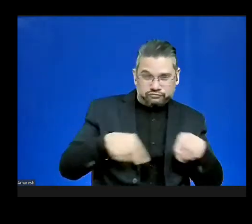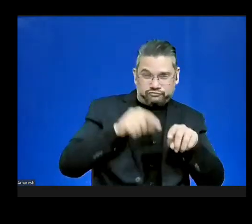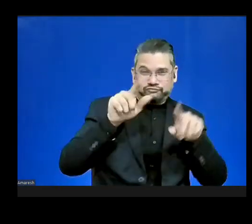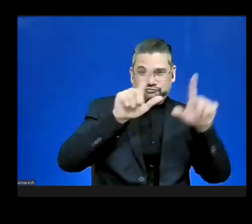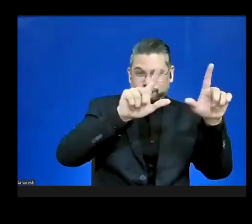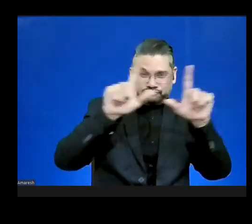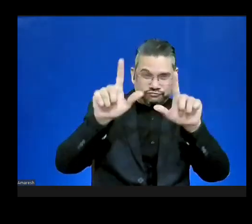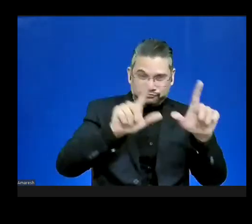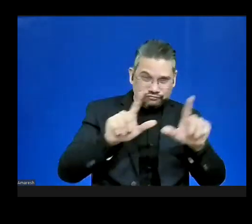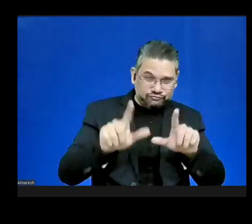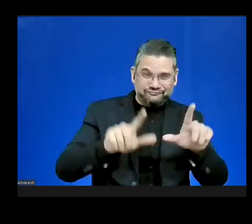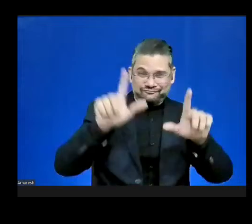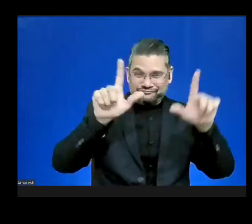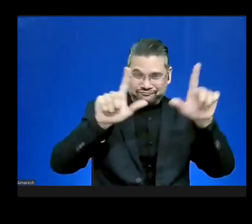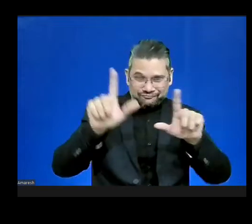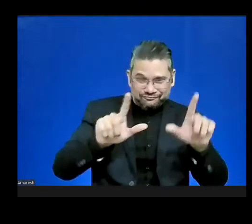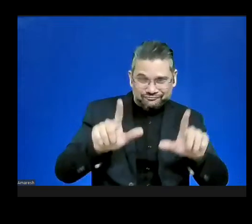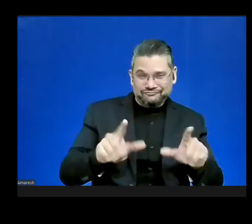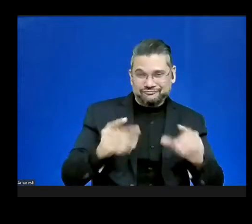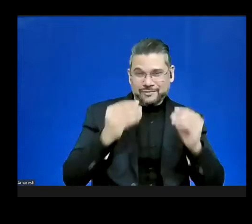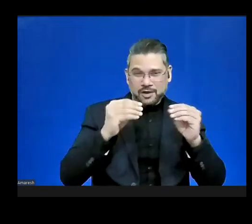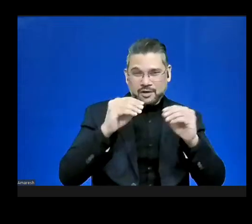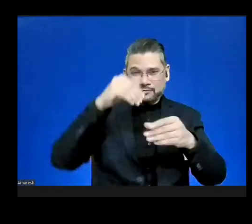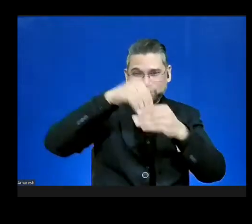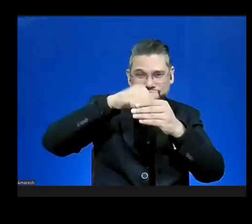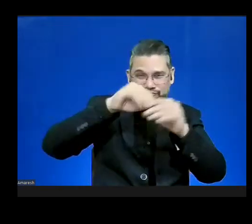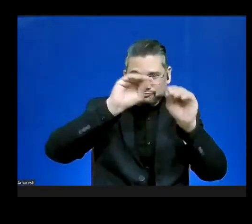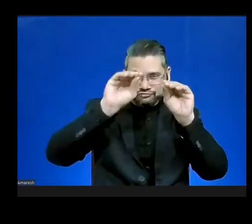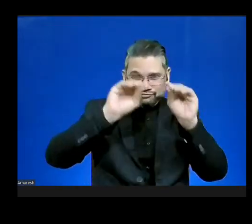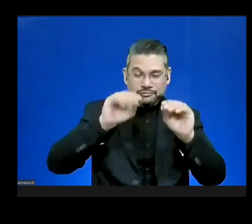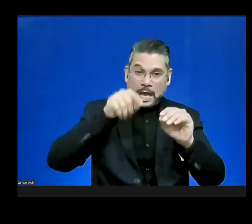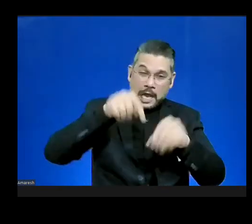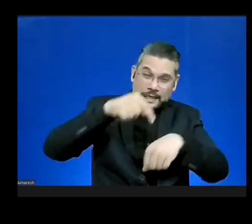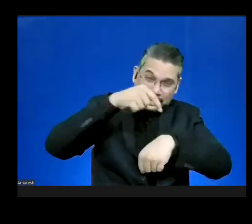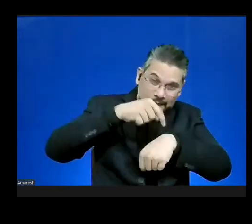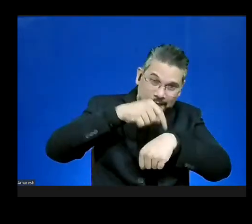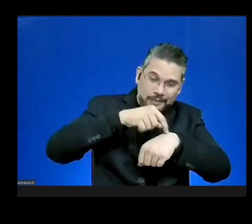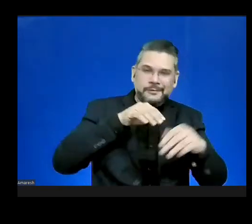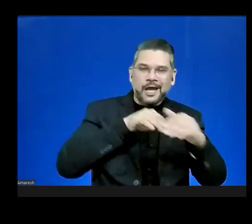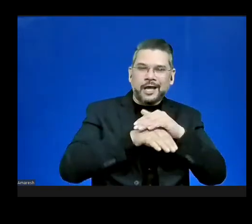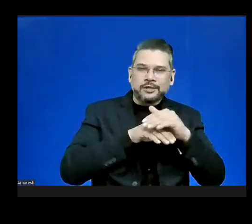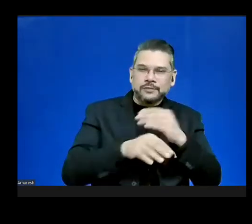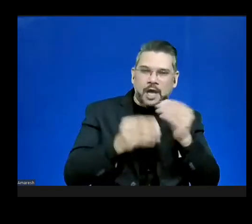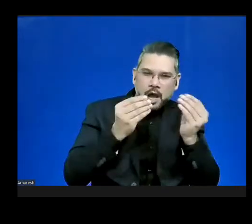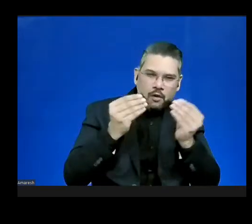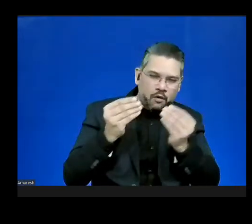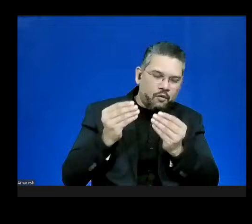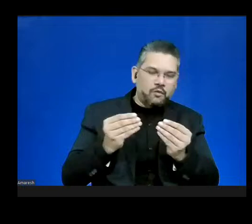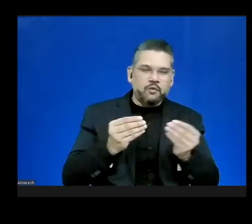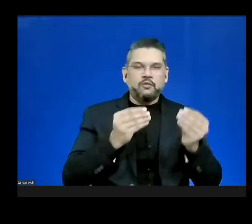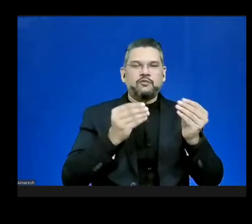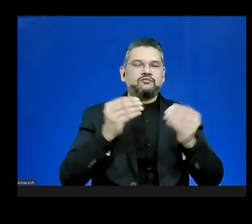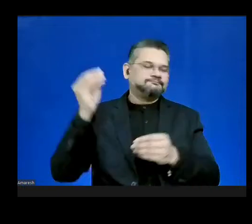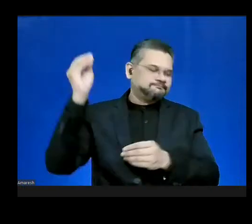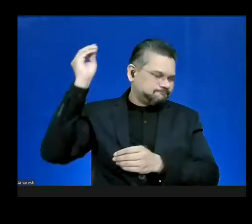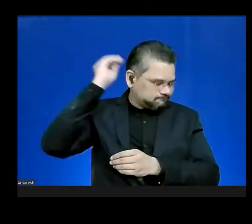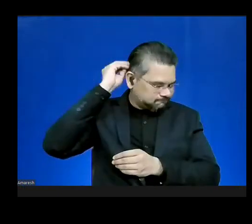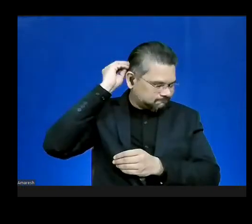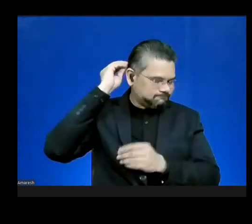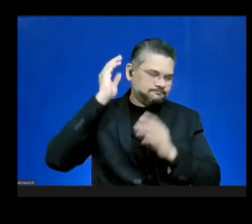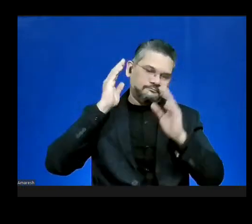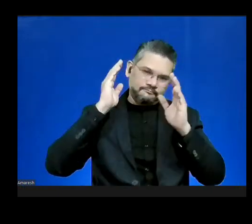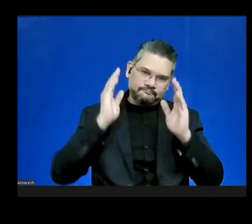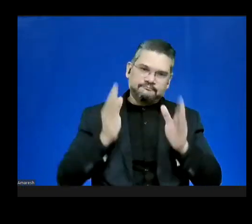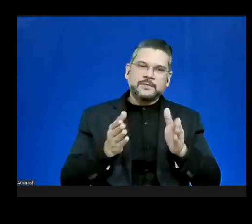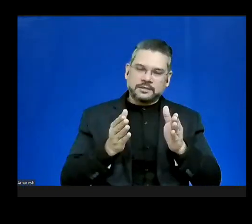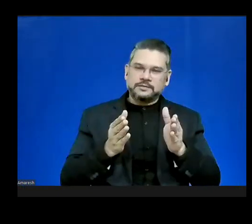codes, anything, those that should be inbuilt as the first step, that yes, I need to be making things accessible.